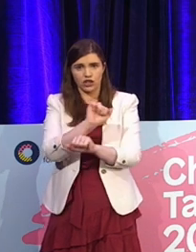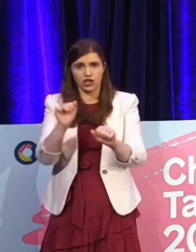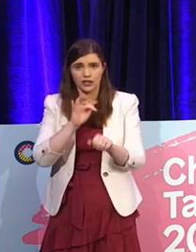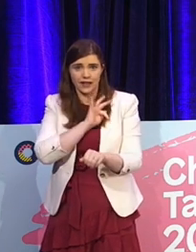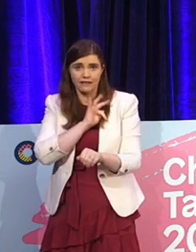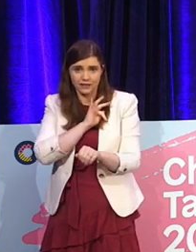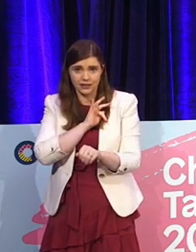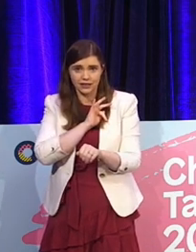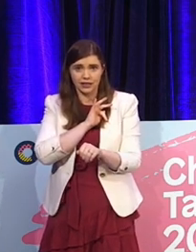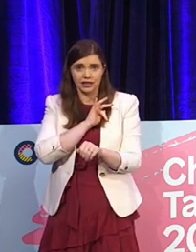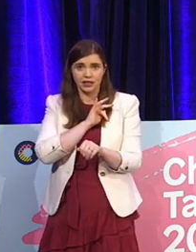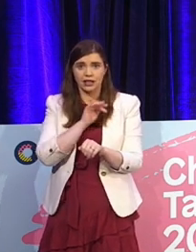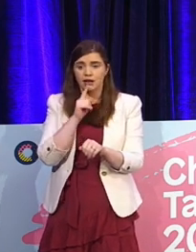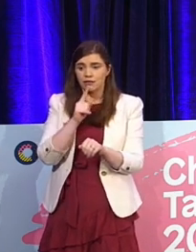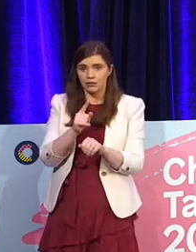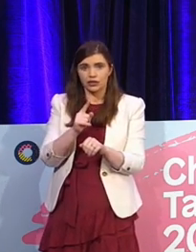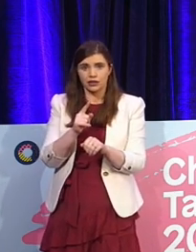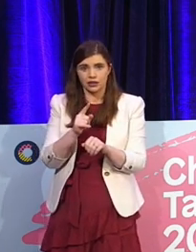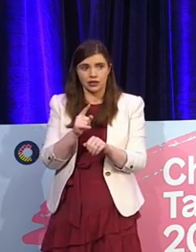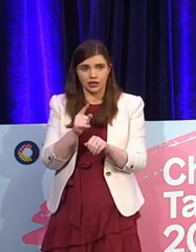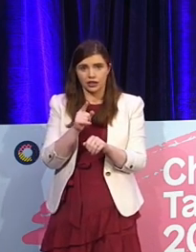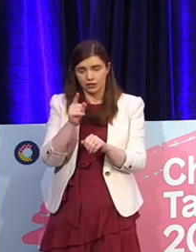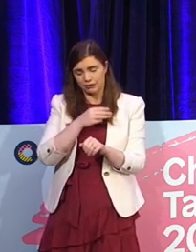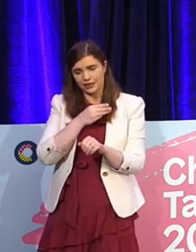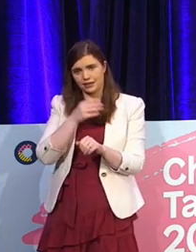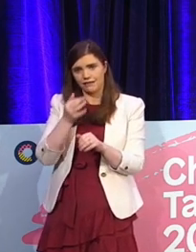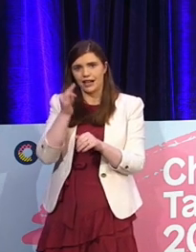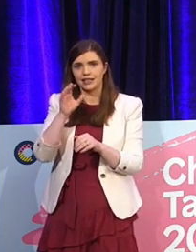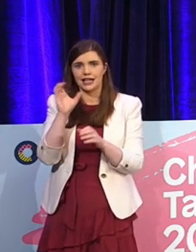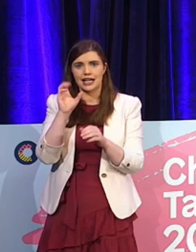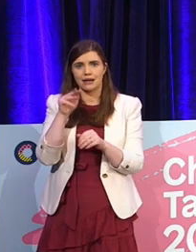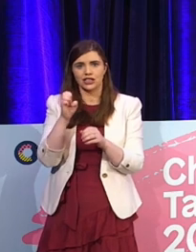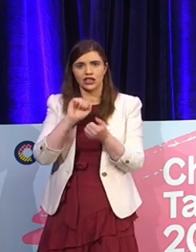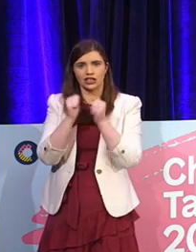but fortune favors the bold. Thank you.